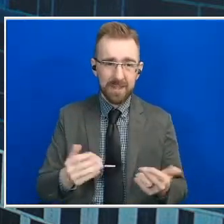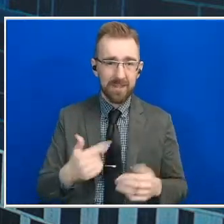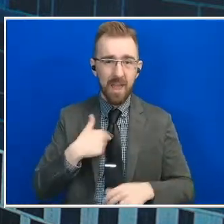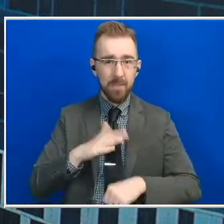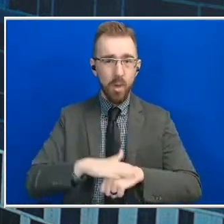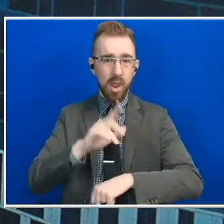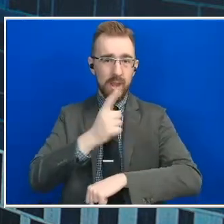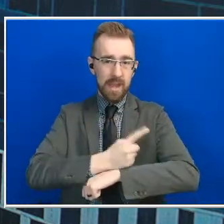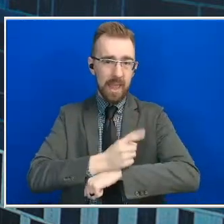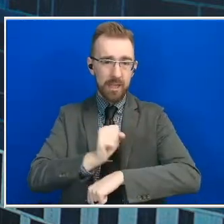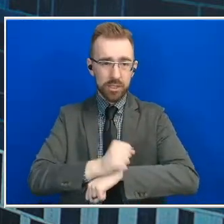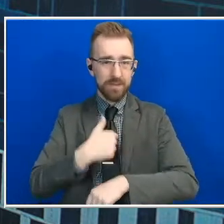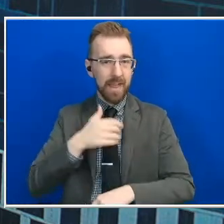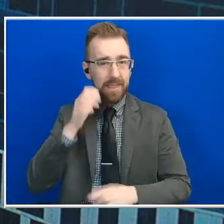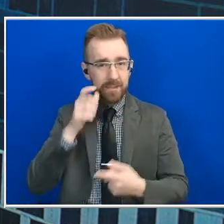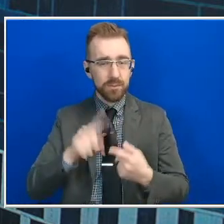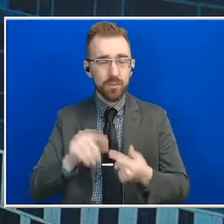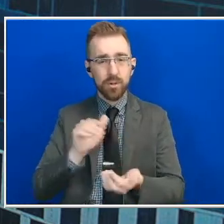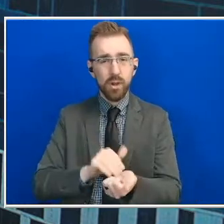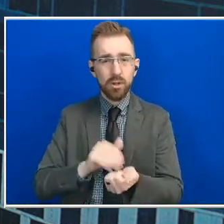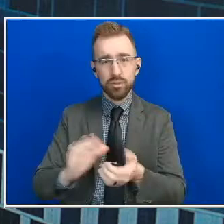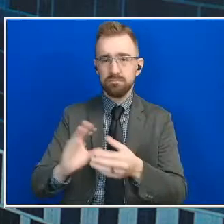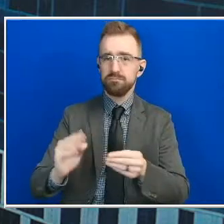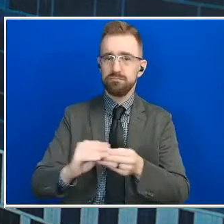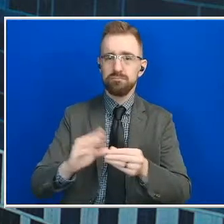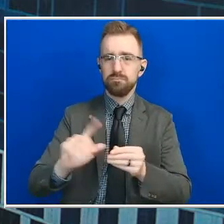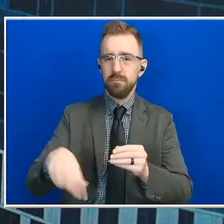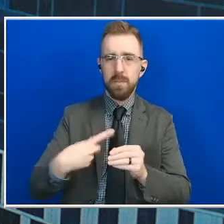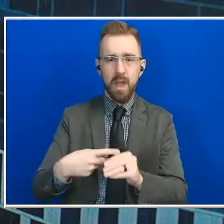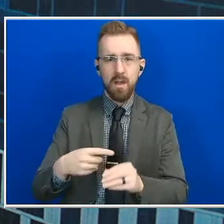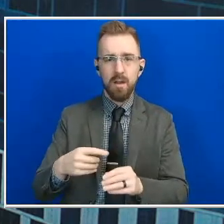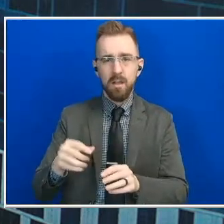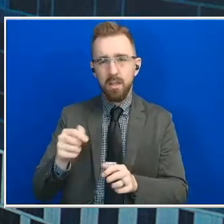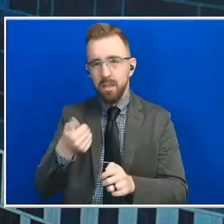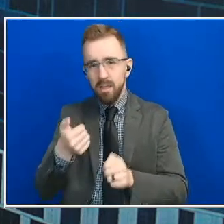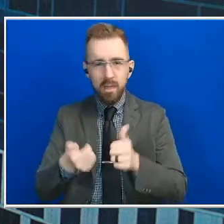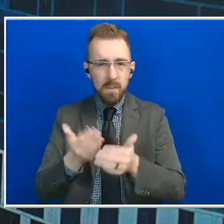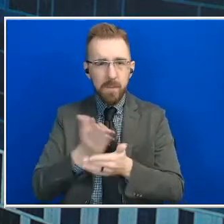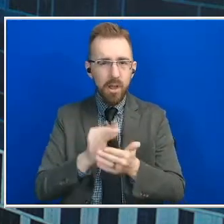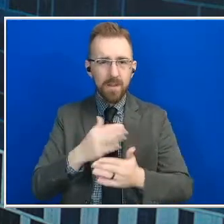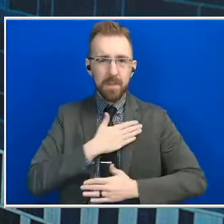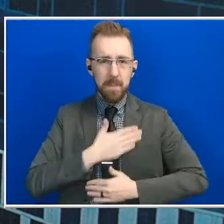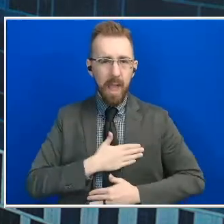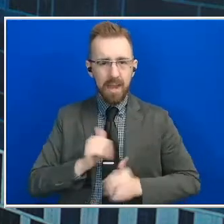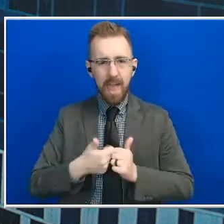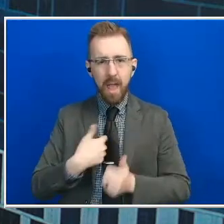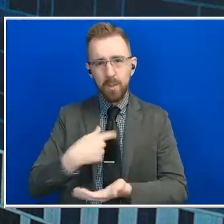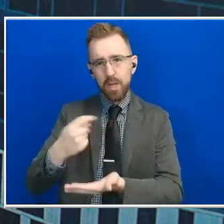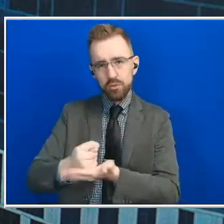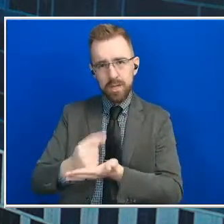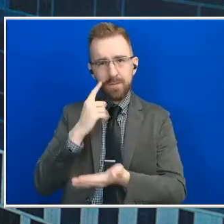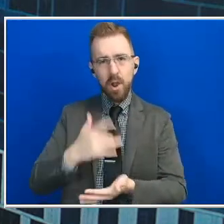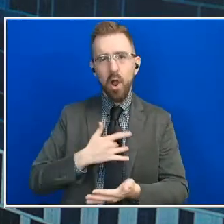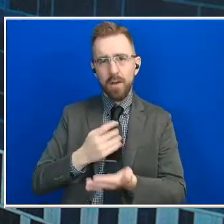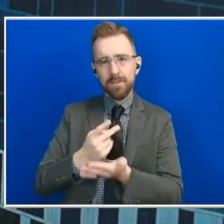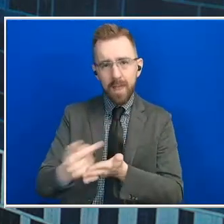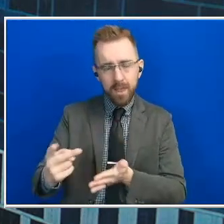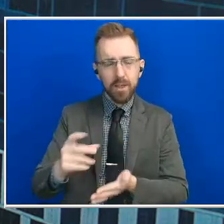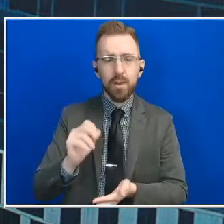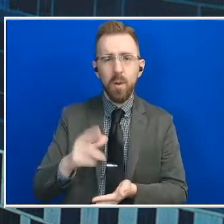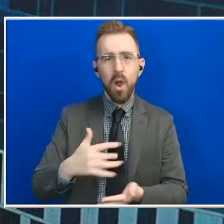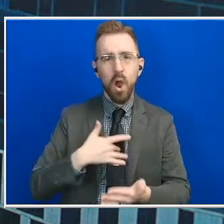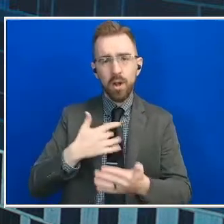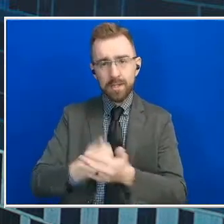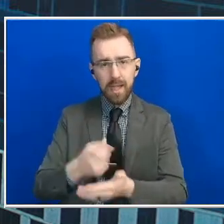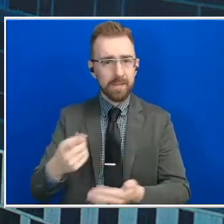the doctors talk about all of the subtleties of the body and the ways that we're treating people for their heart failure, the heart attacks that they had, and just